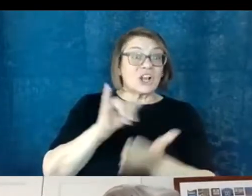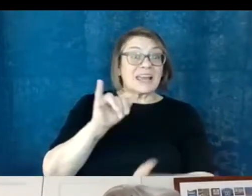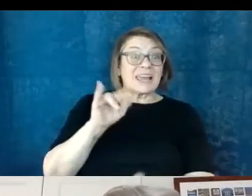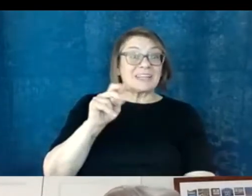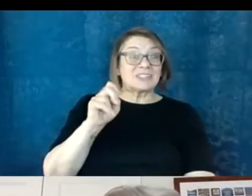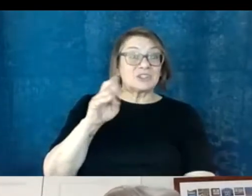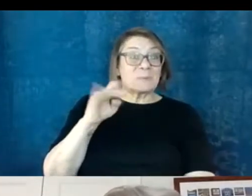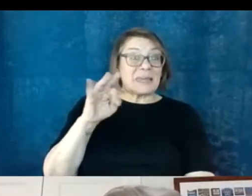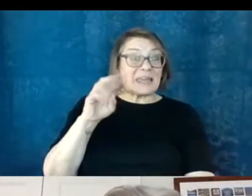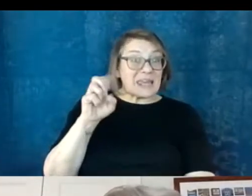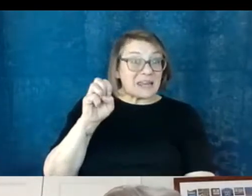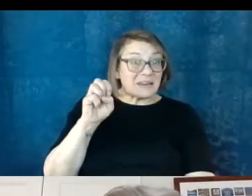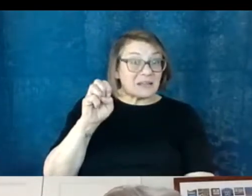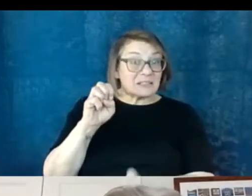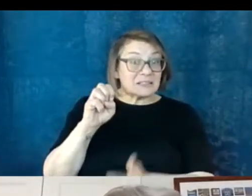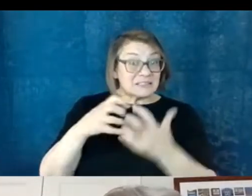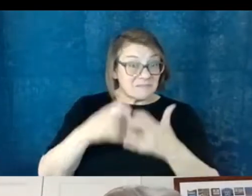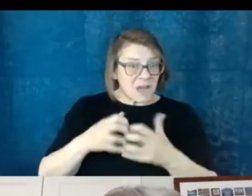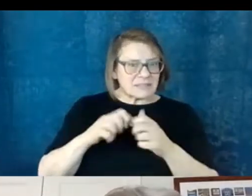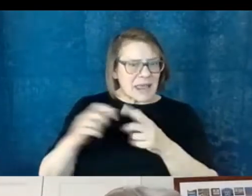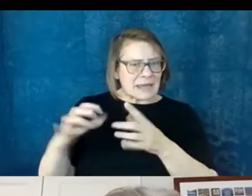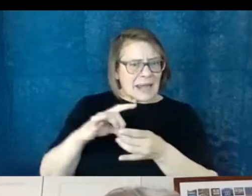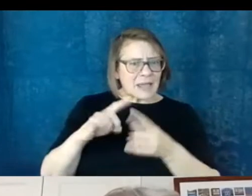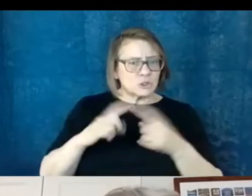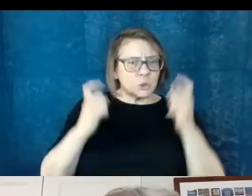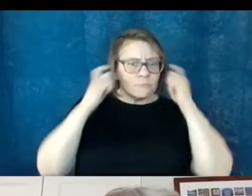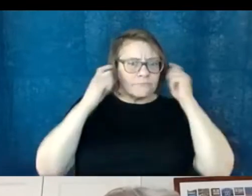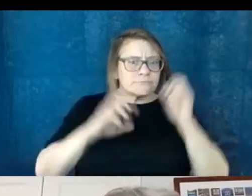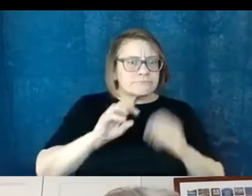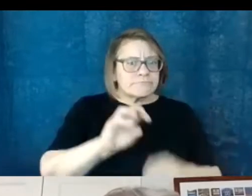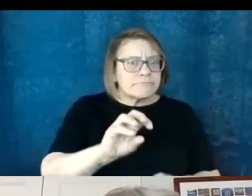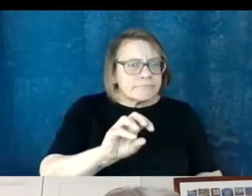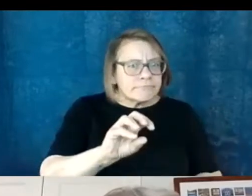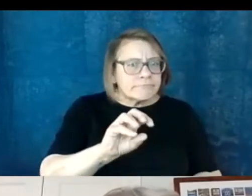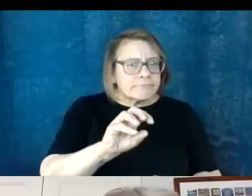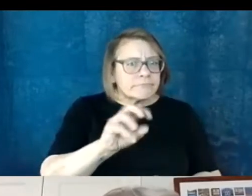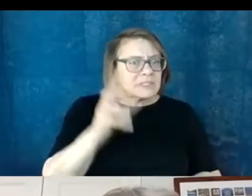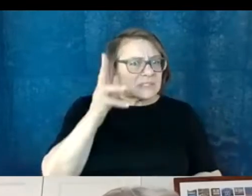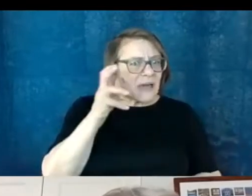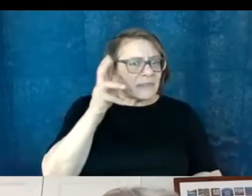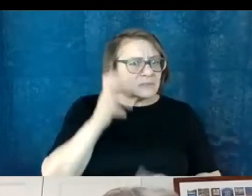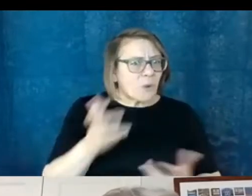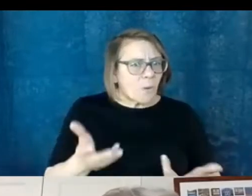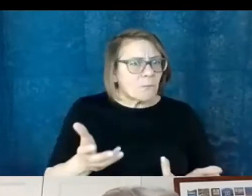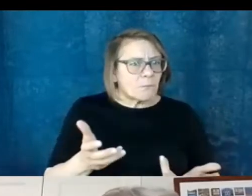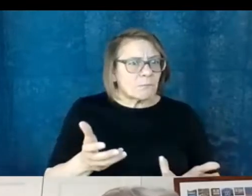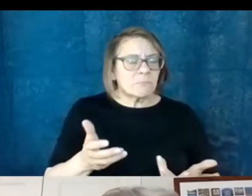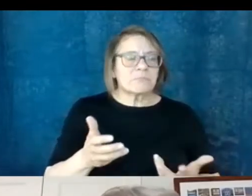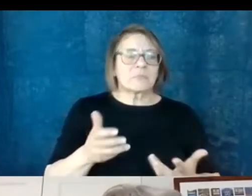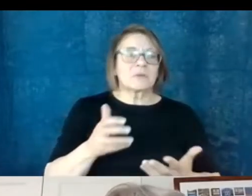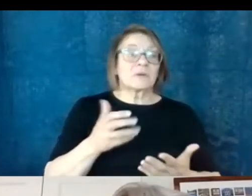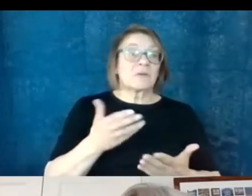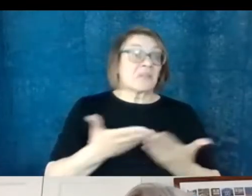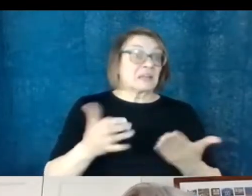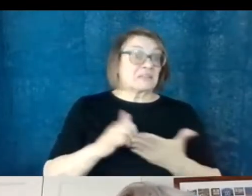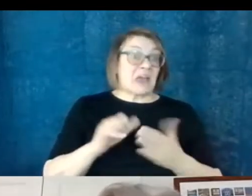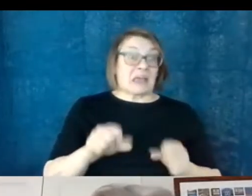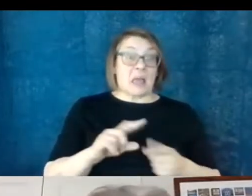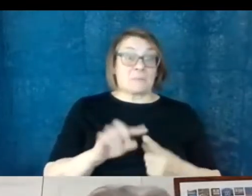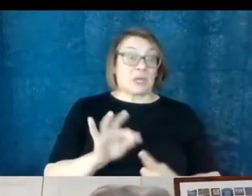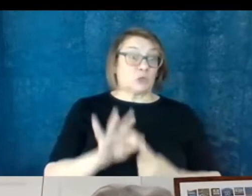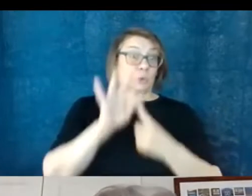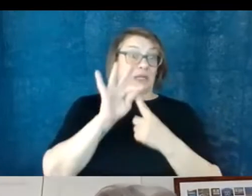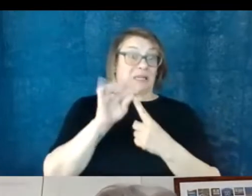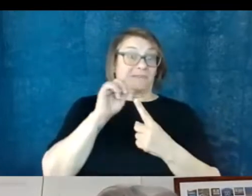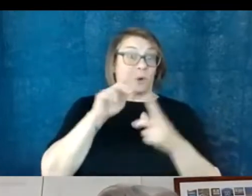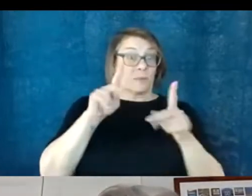connect to stethoscopes, things like that, that can be unique for a particular patient and their